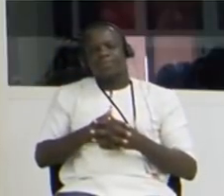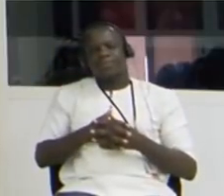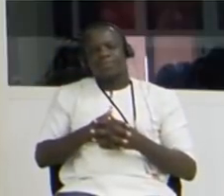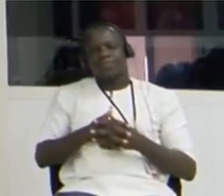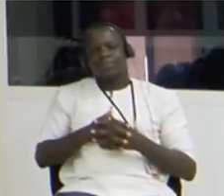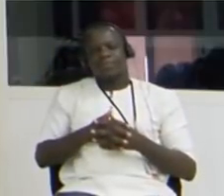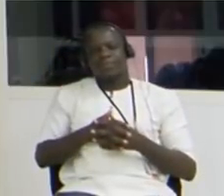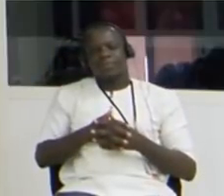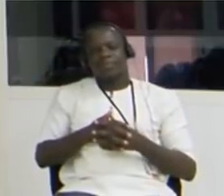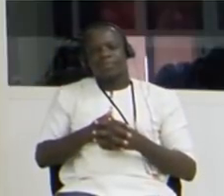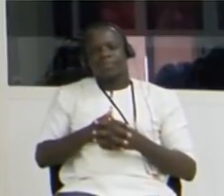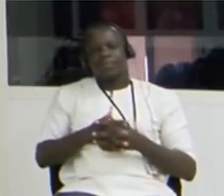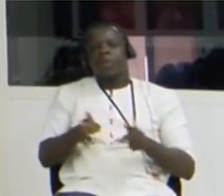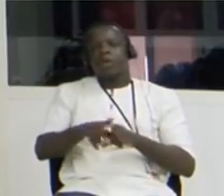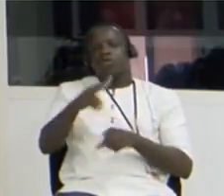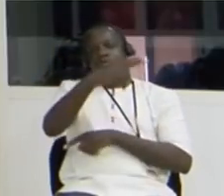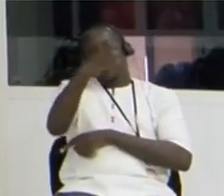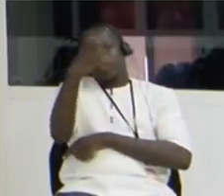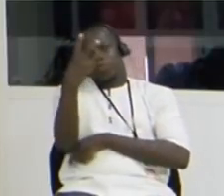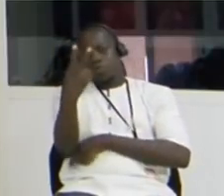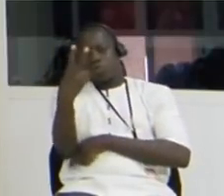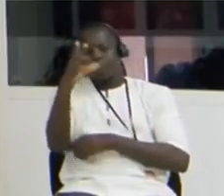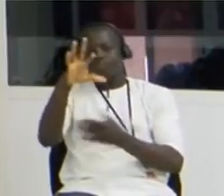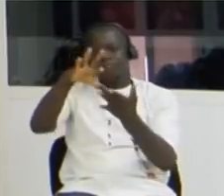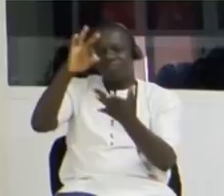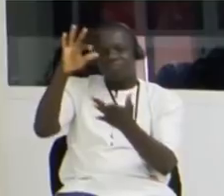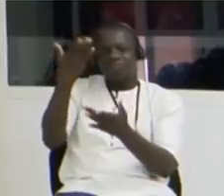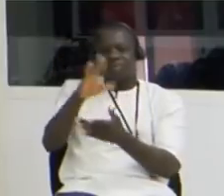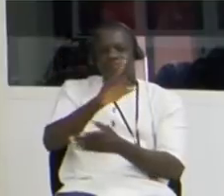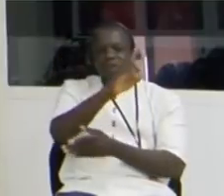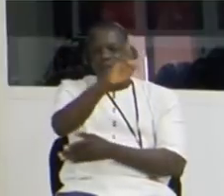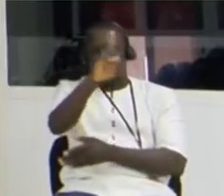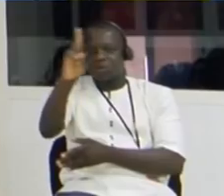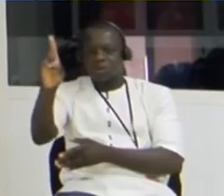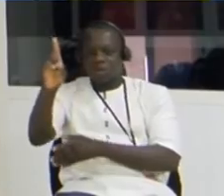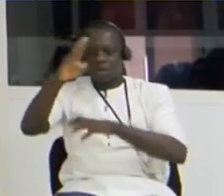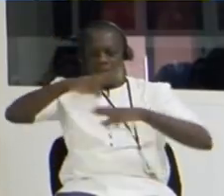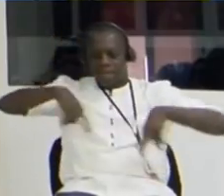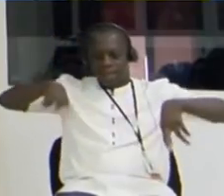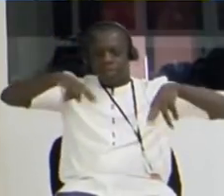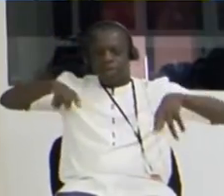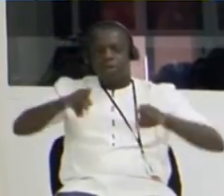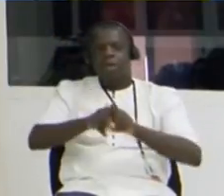2 were chosen from each administrative area, also 2 from each